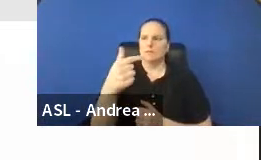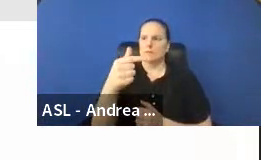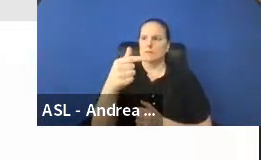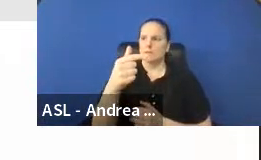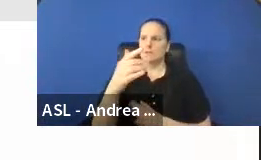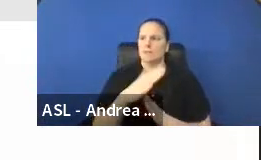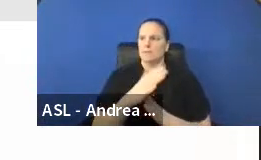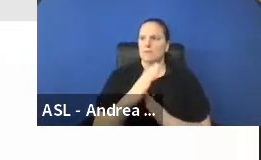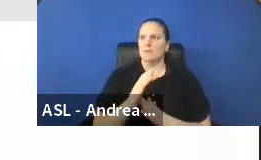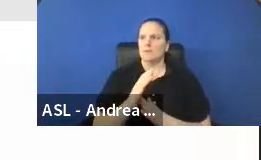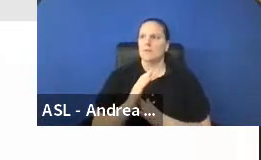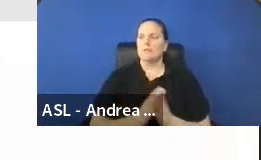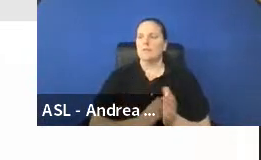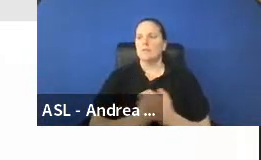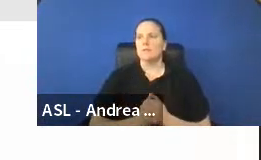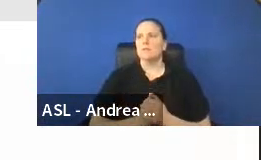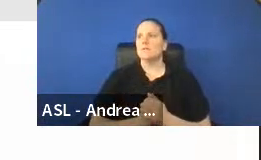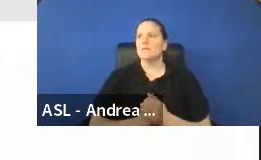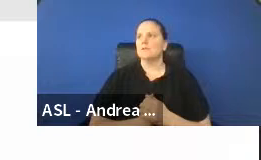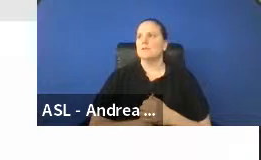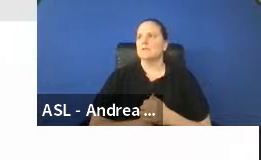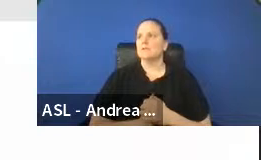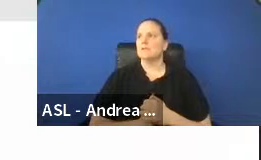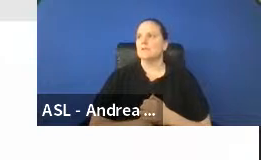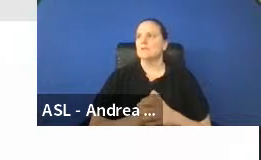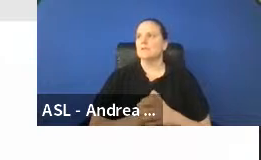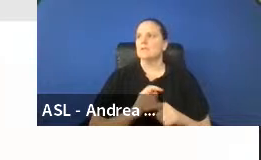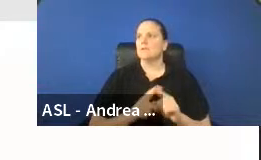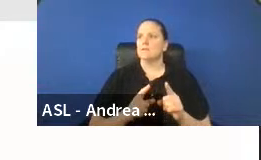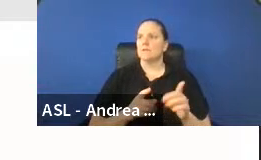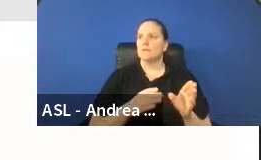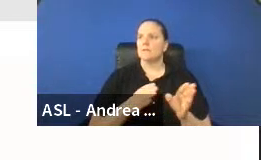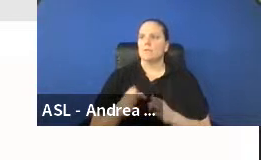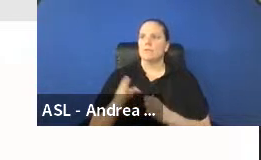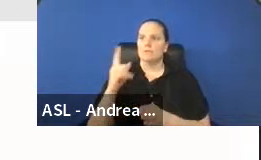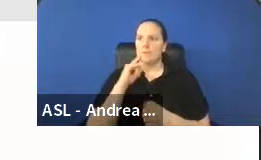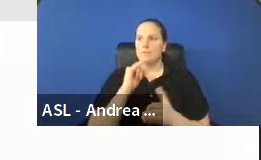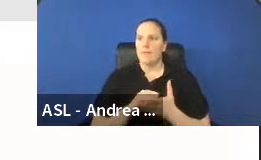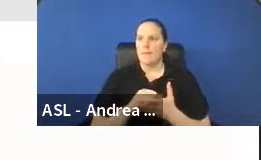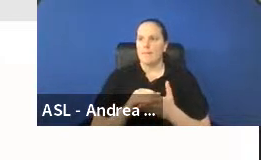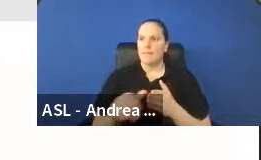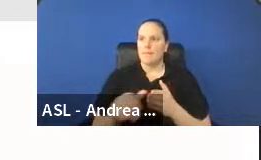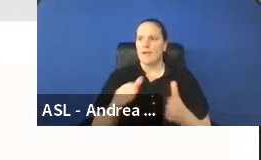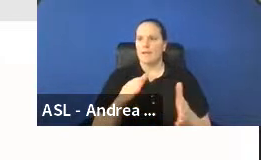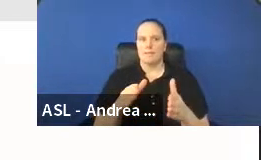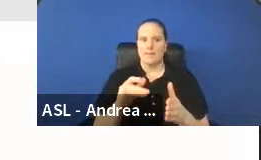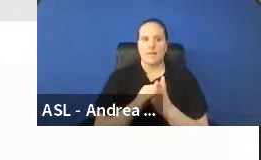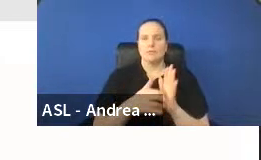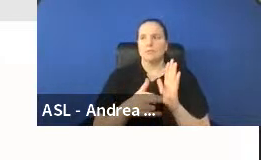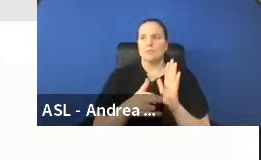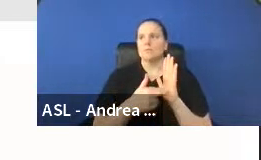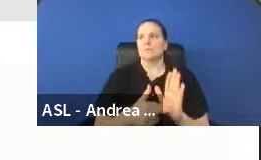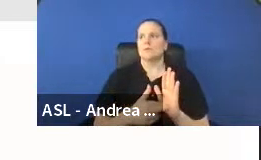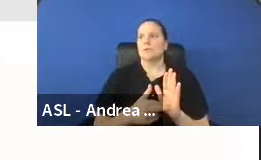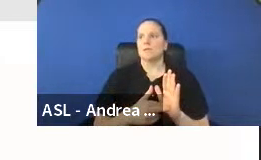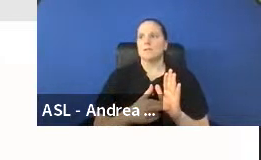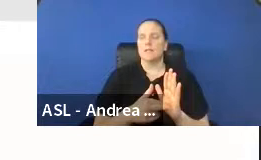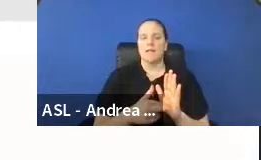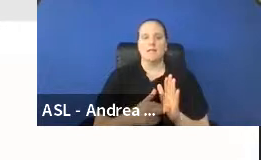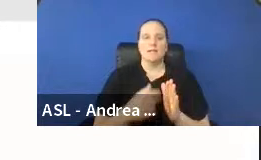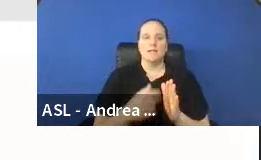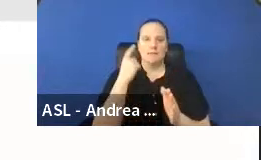page. So this is a different view. And then the shared use path, this is a representation of the vertical